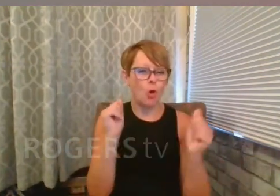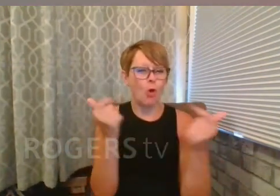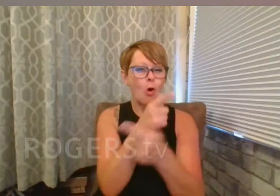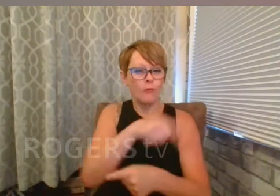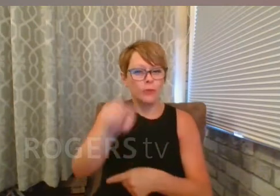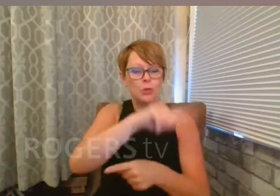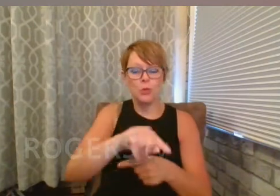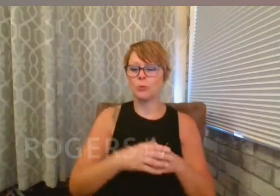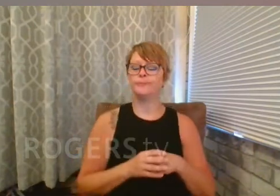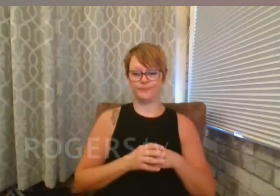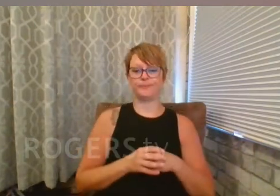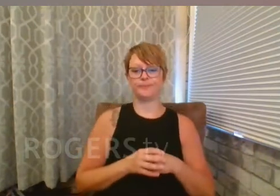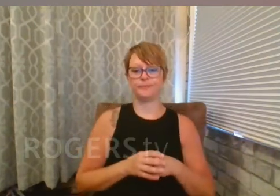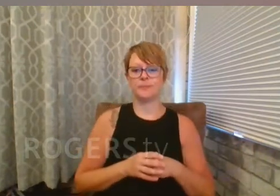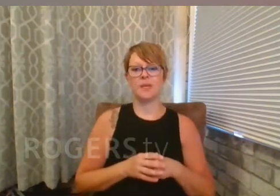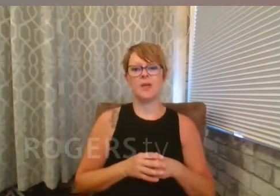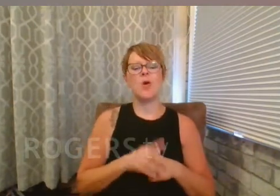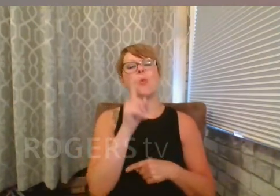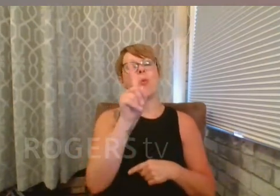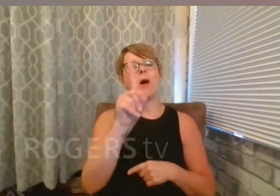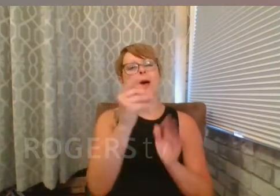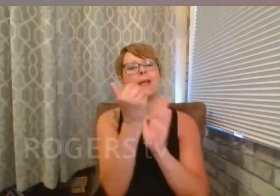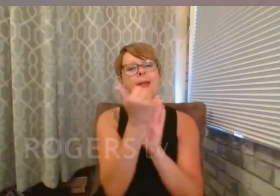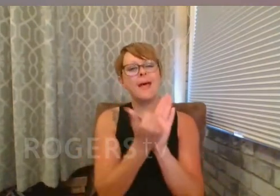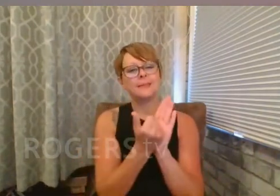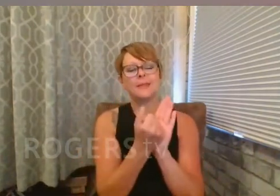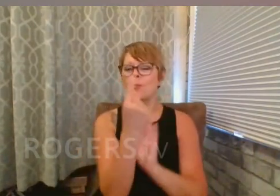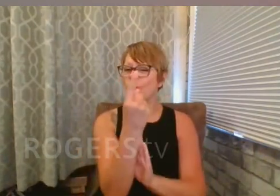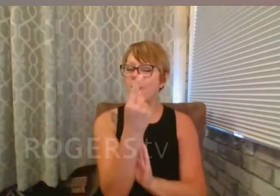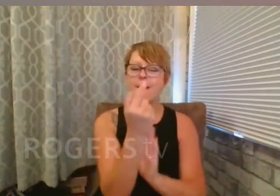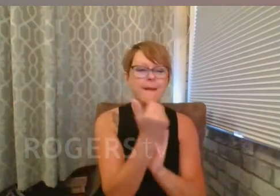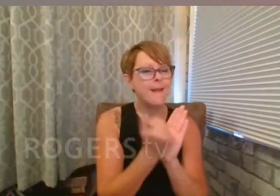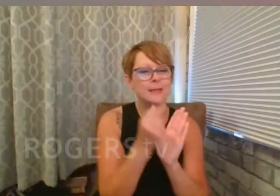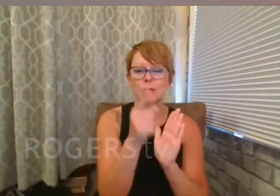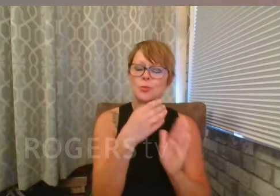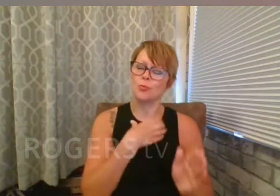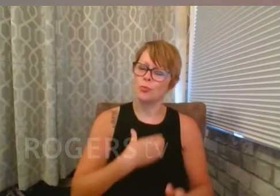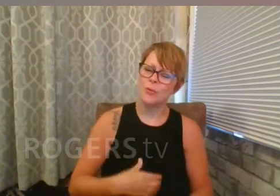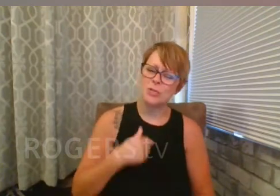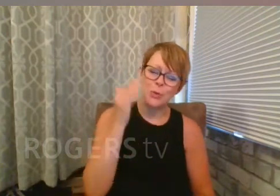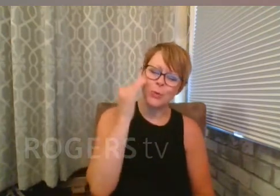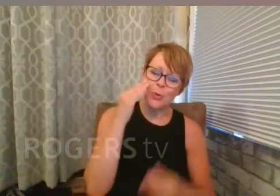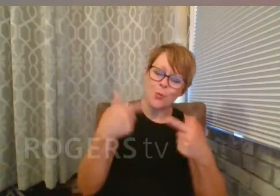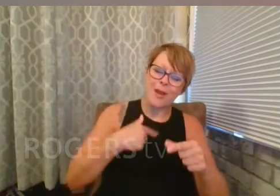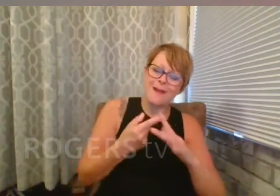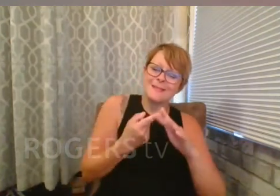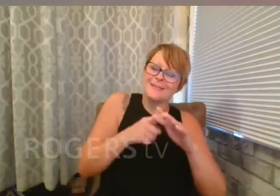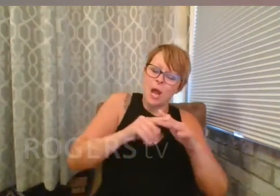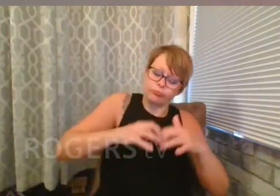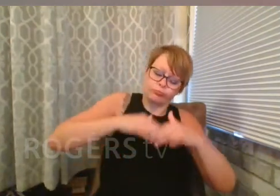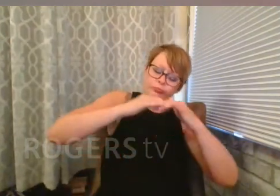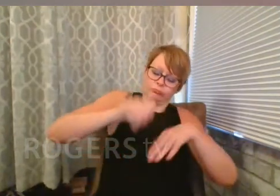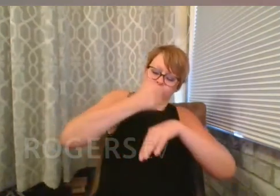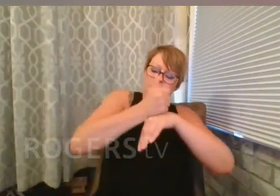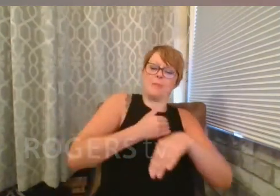in. What is the one lesson you wish you knew when you began your entrepreneurial journey